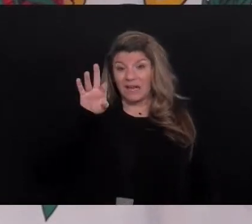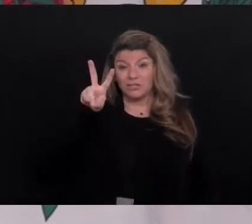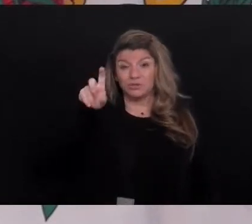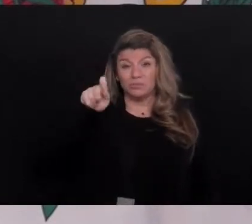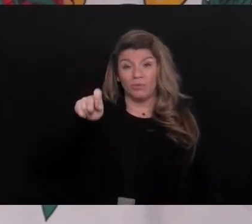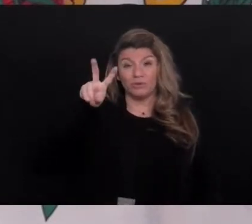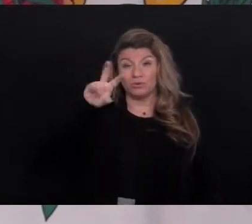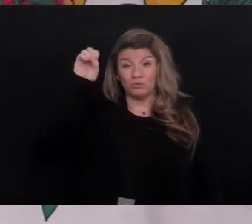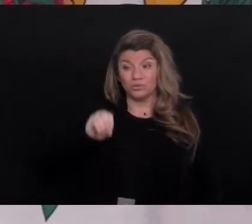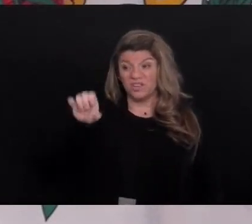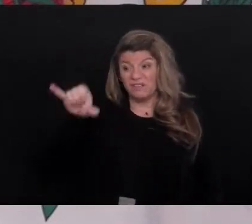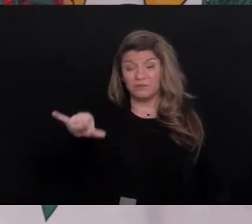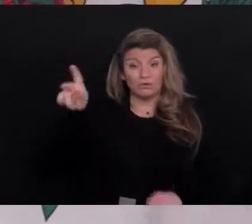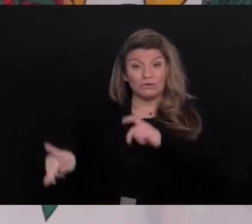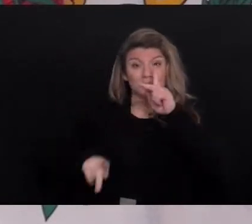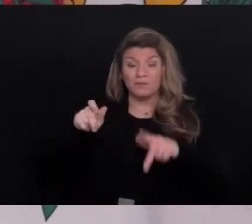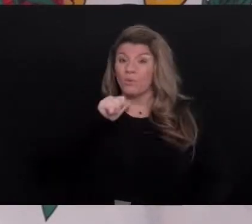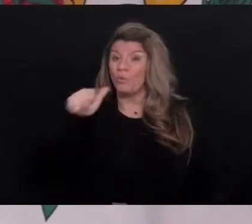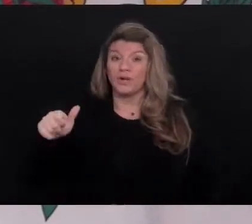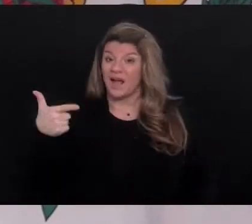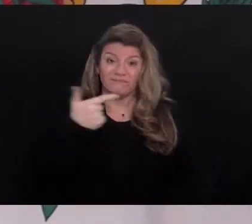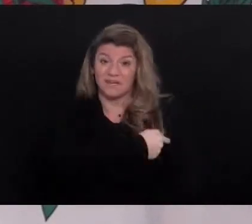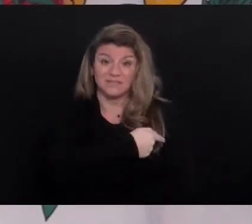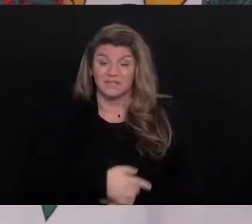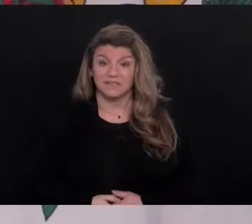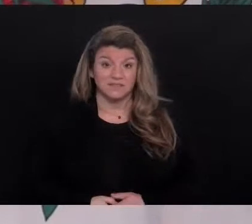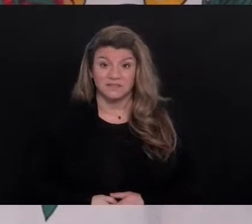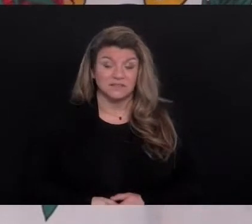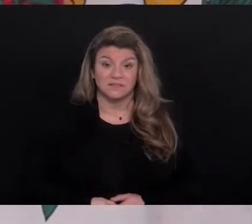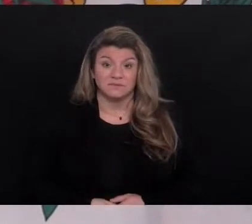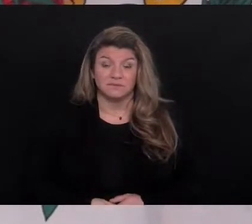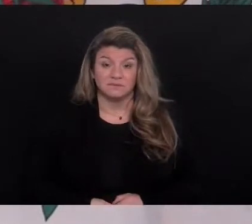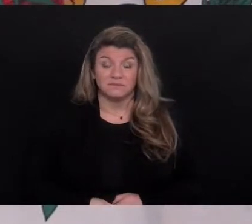92.2% of those people were unvaccinated.